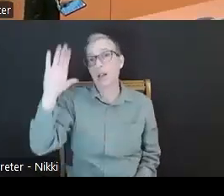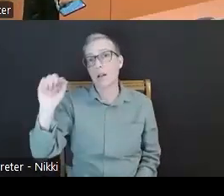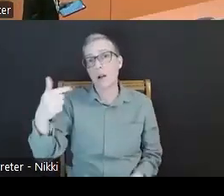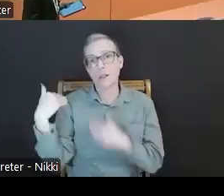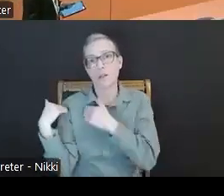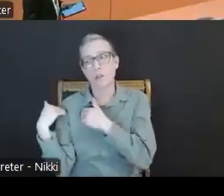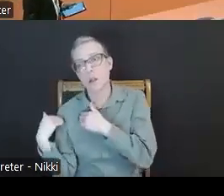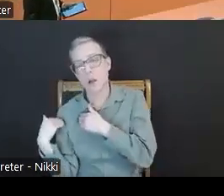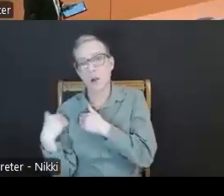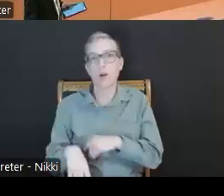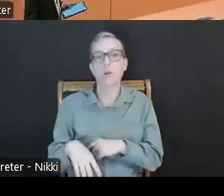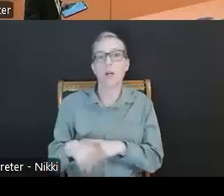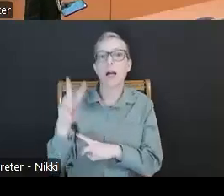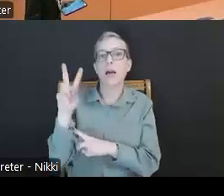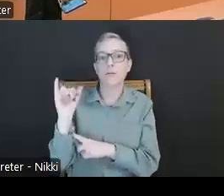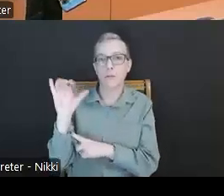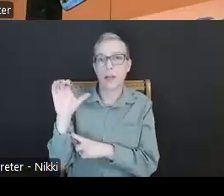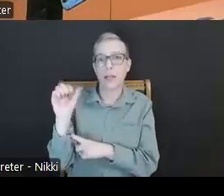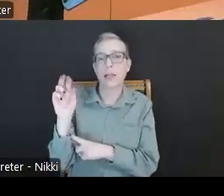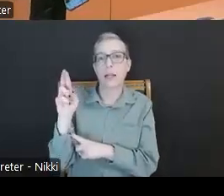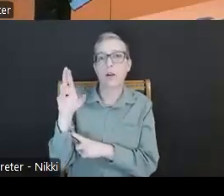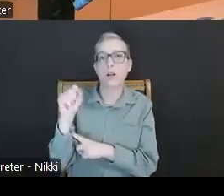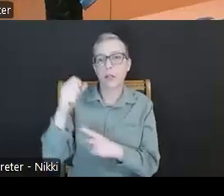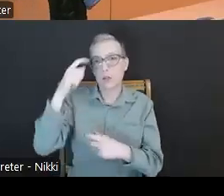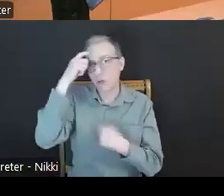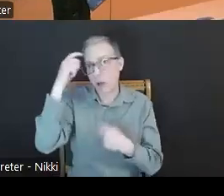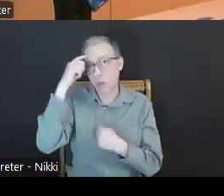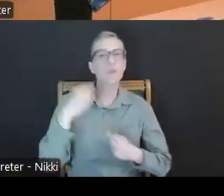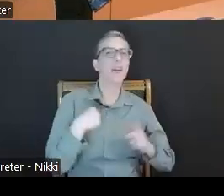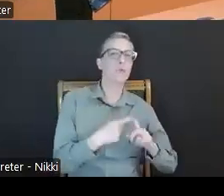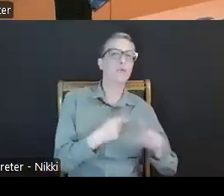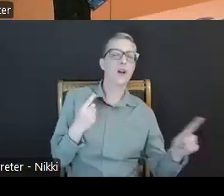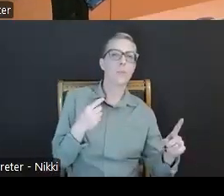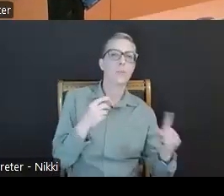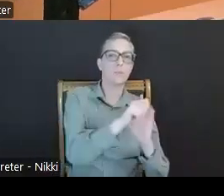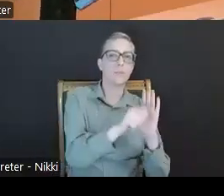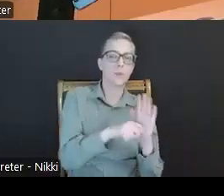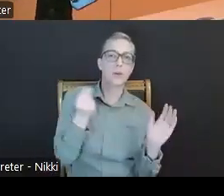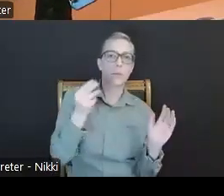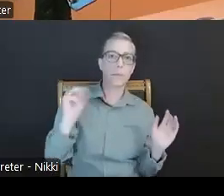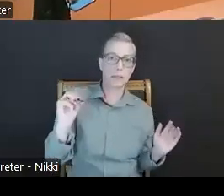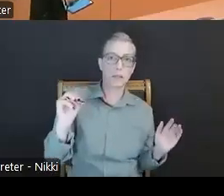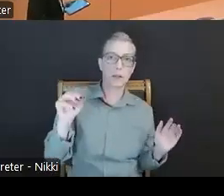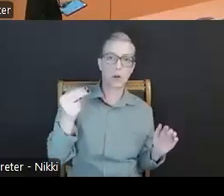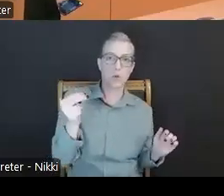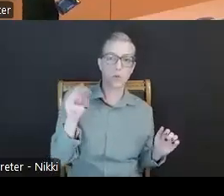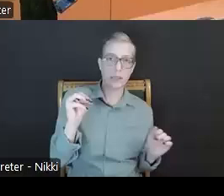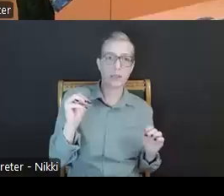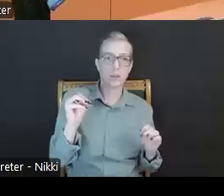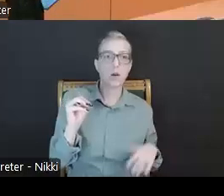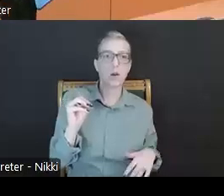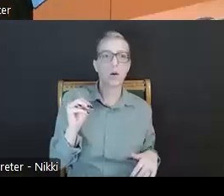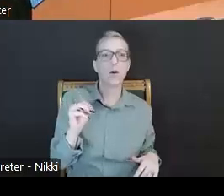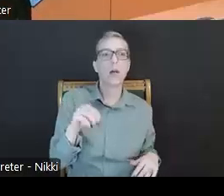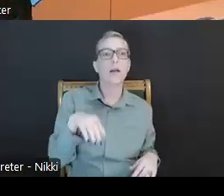have heard talked about where I come from in New Mexico in the borderlands, where there's just a scarcity of these providers. And so I was wondering